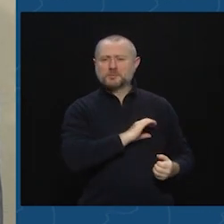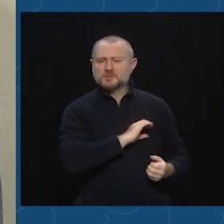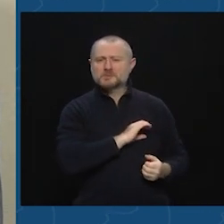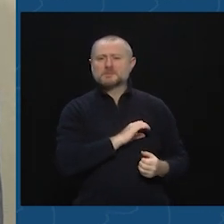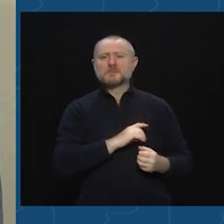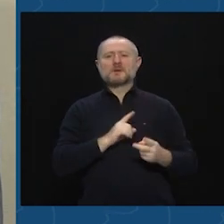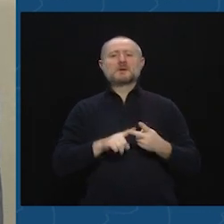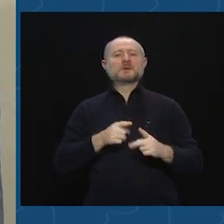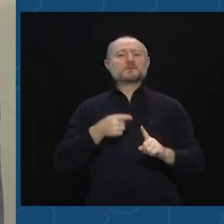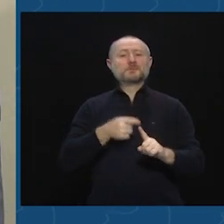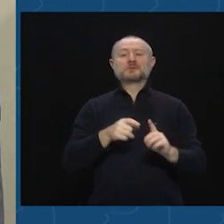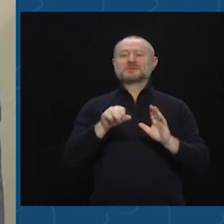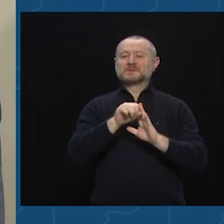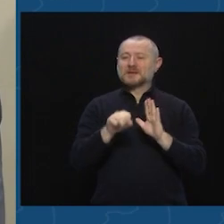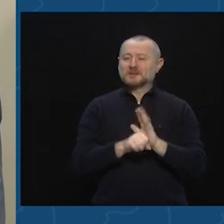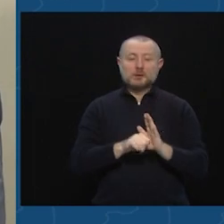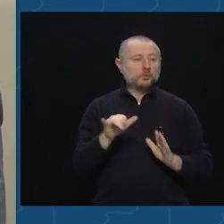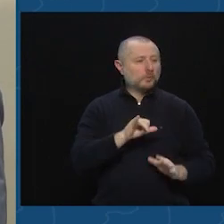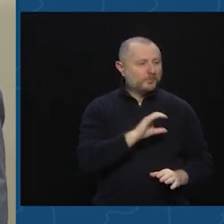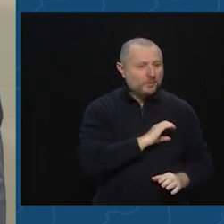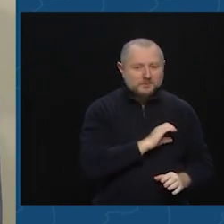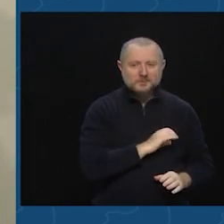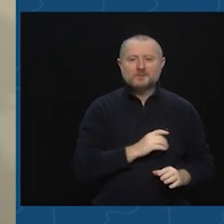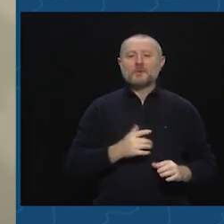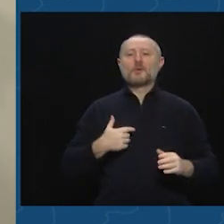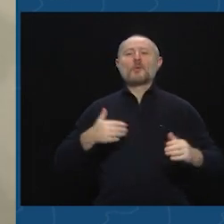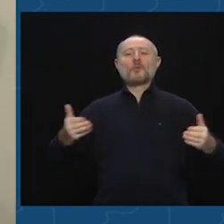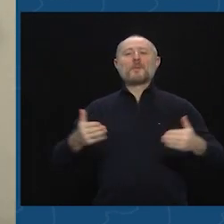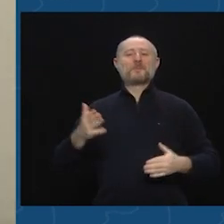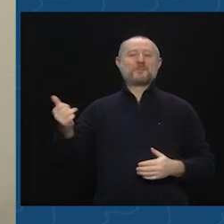her first trip. So, Governor Hochul.